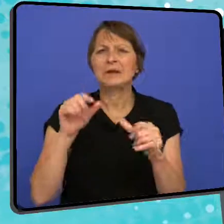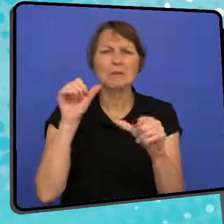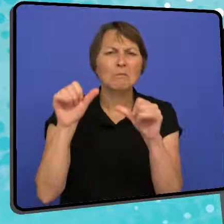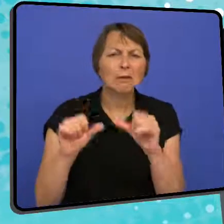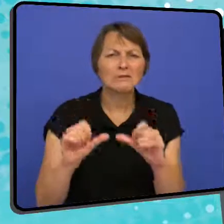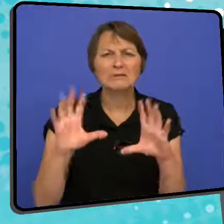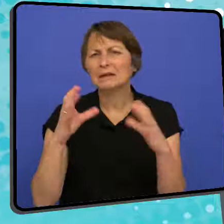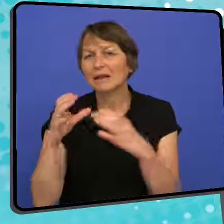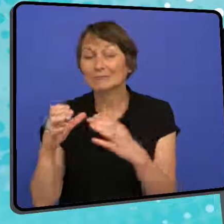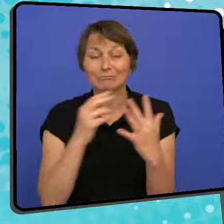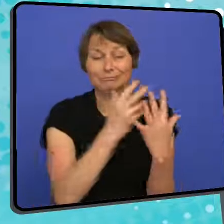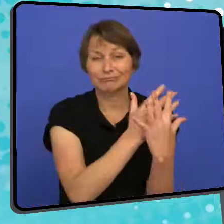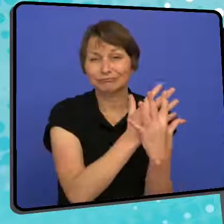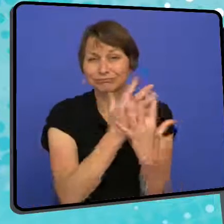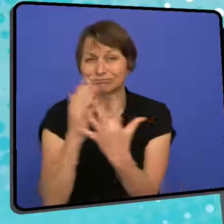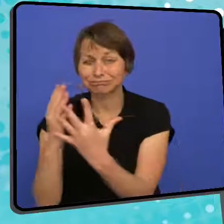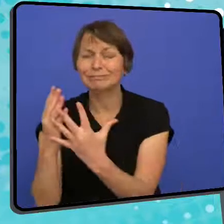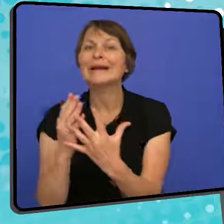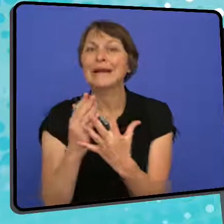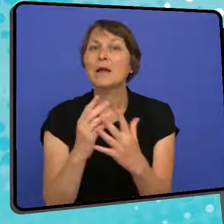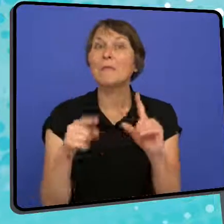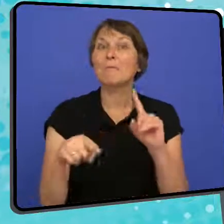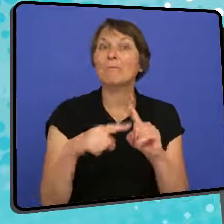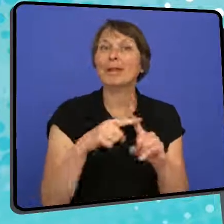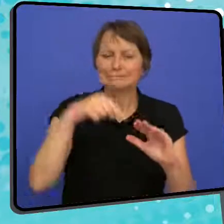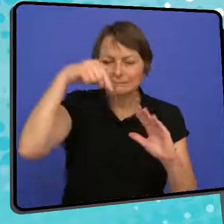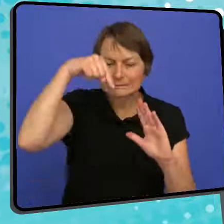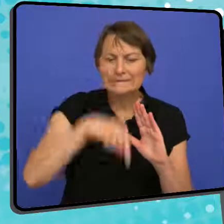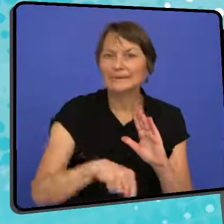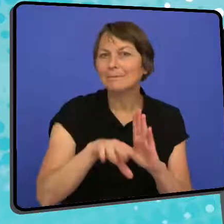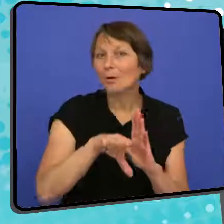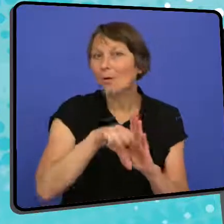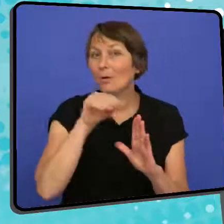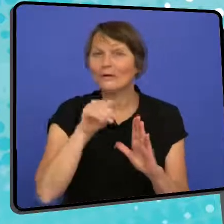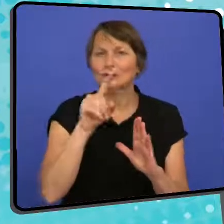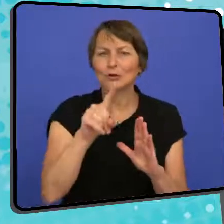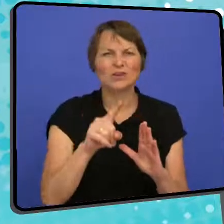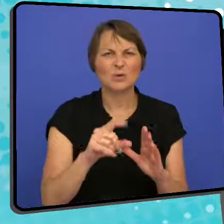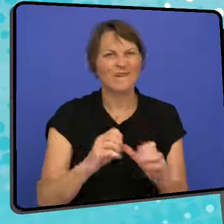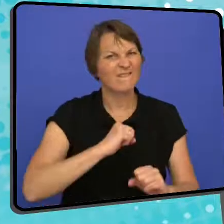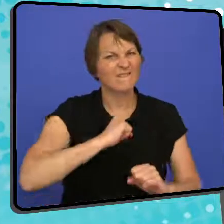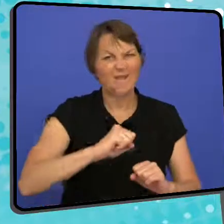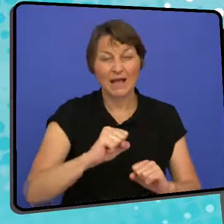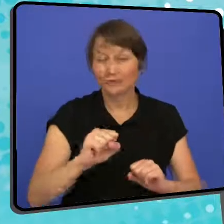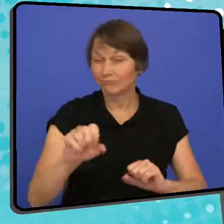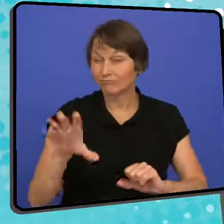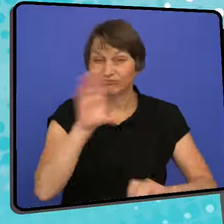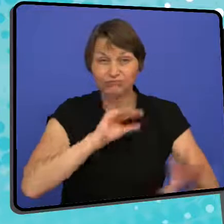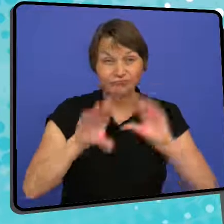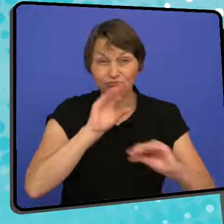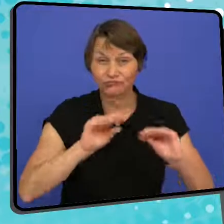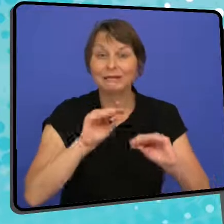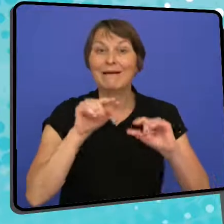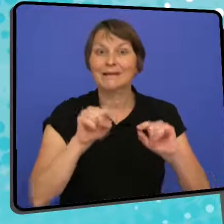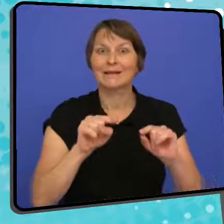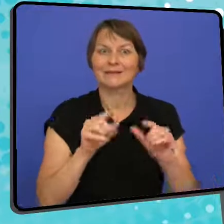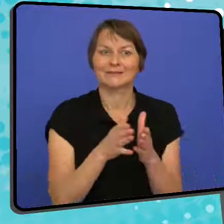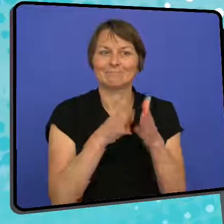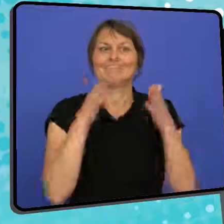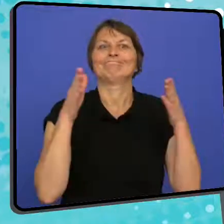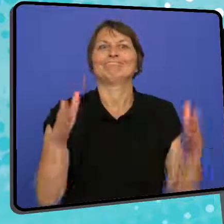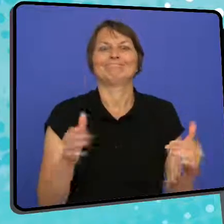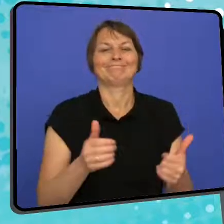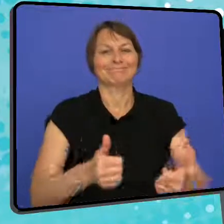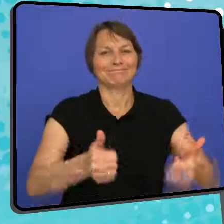classification, and deep learning models. So if you want a bit of a crash course in some of the basics in that space, this will be a